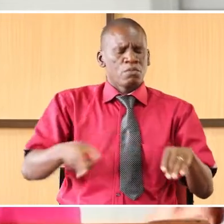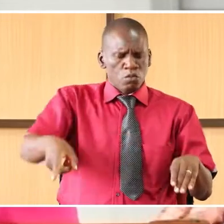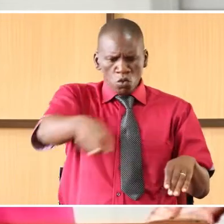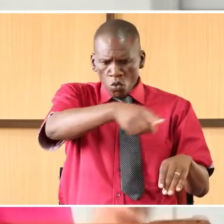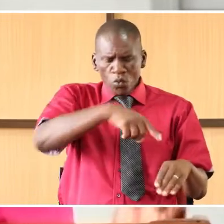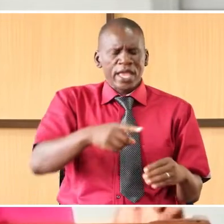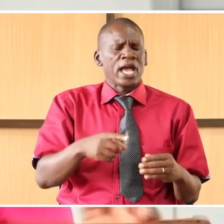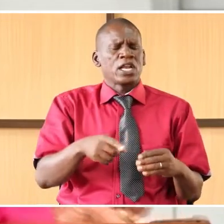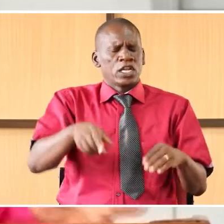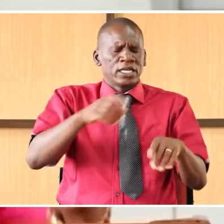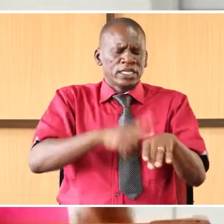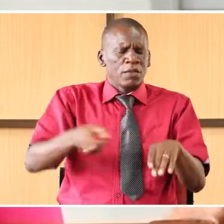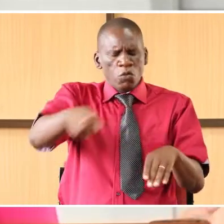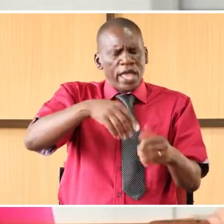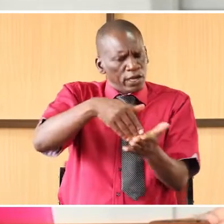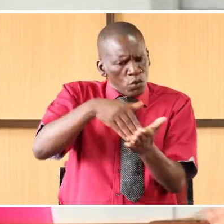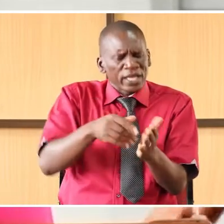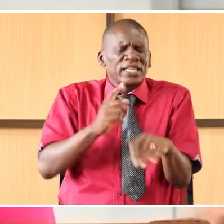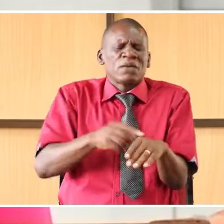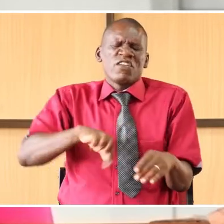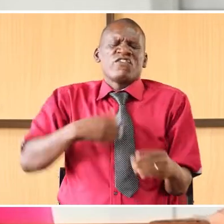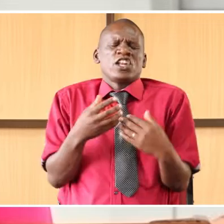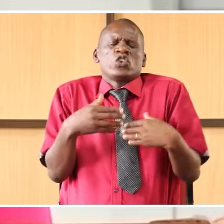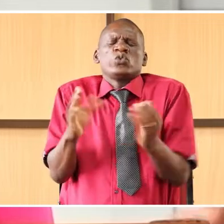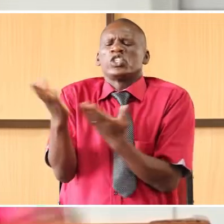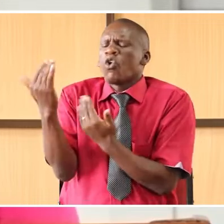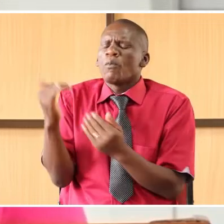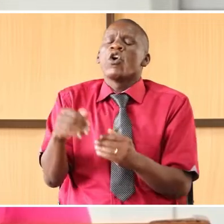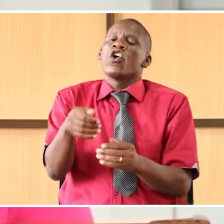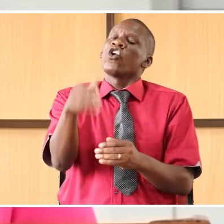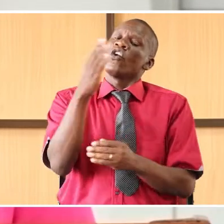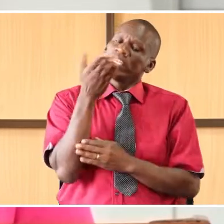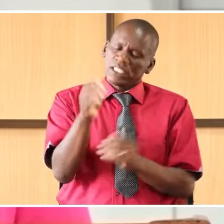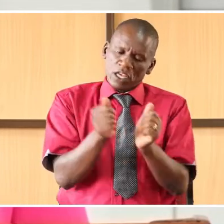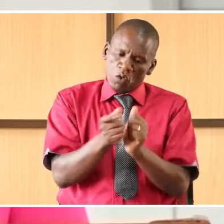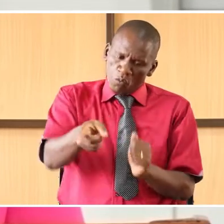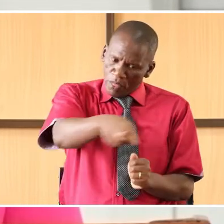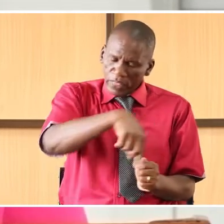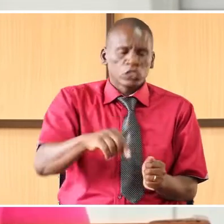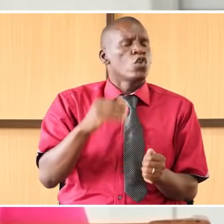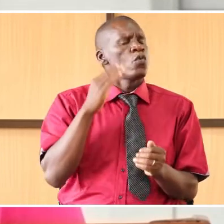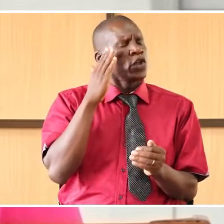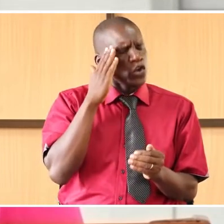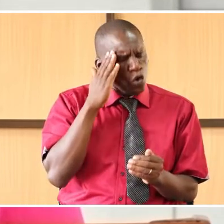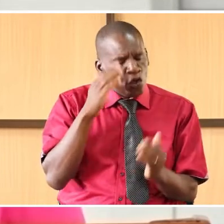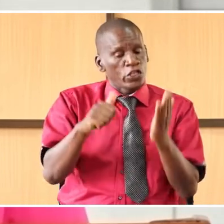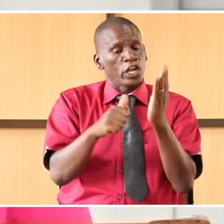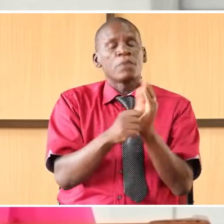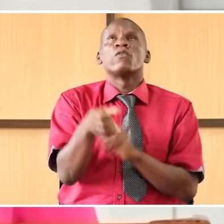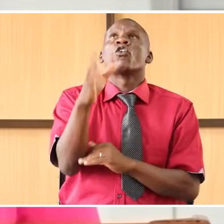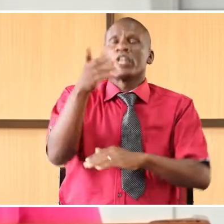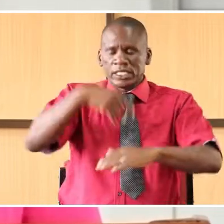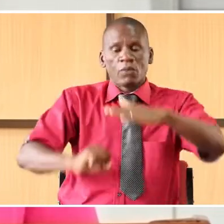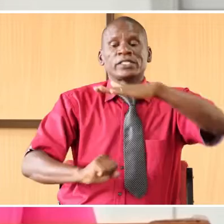know, beaten, and we are down. We have nowhere to go to. So we have known his name is our tower. And